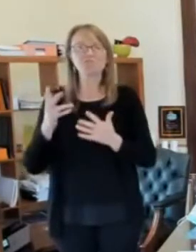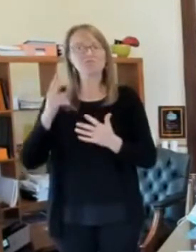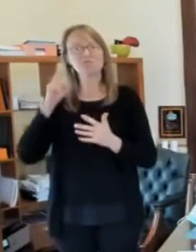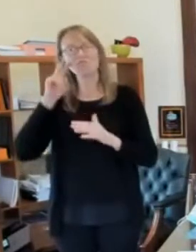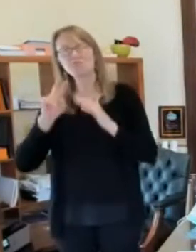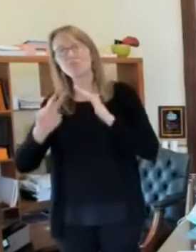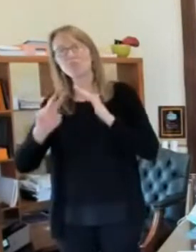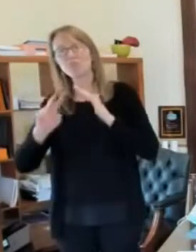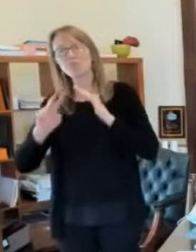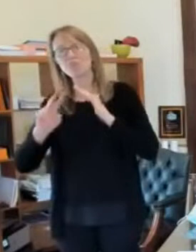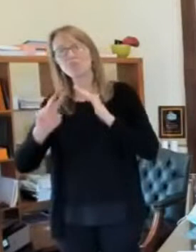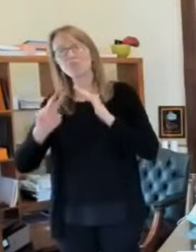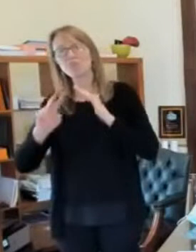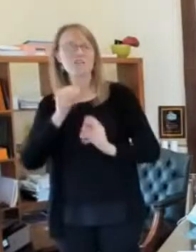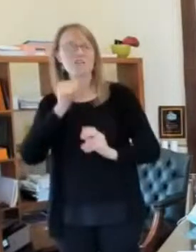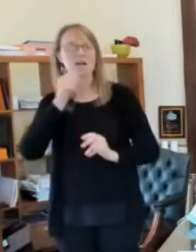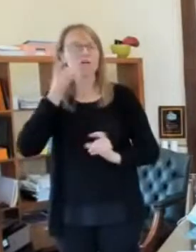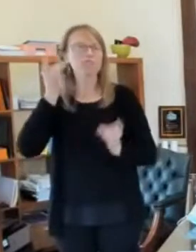right.